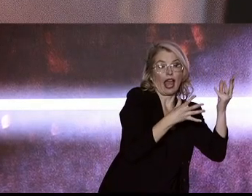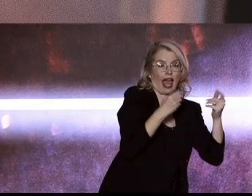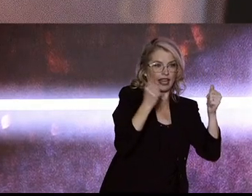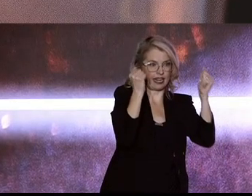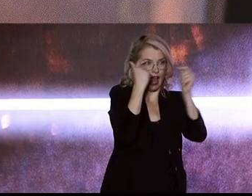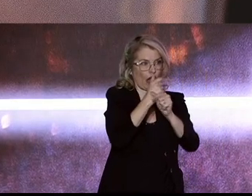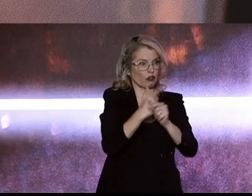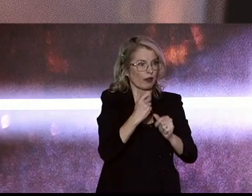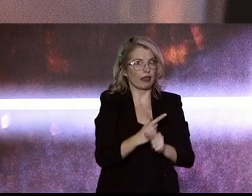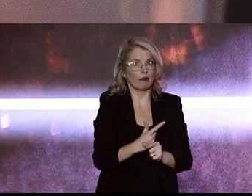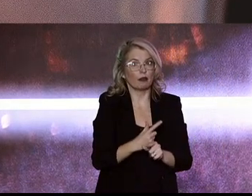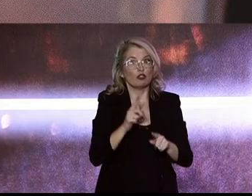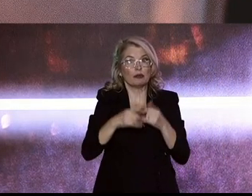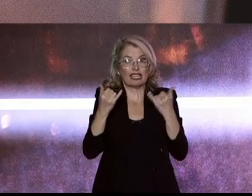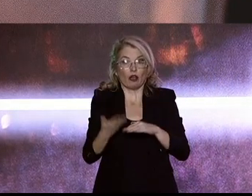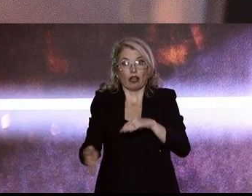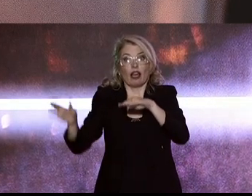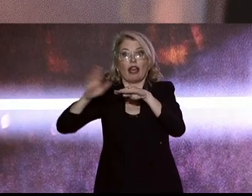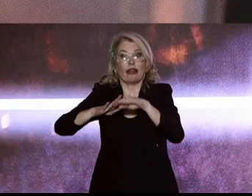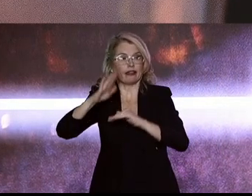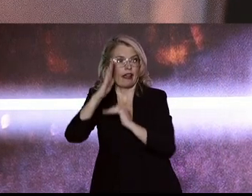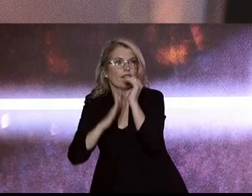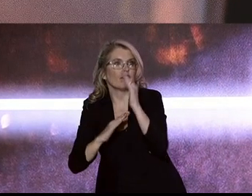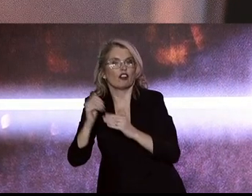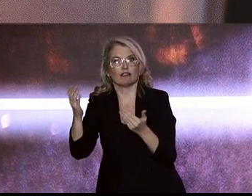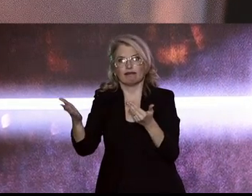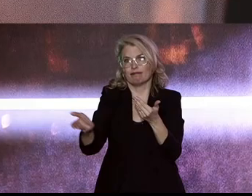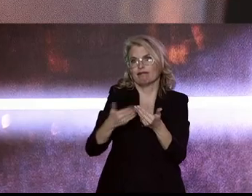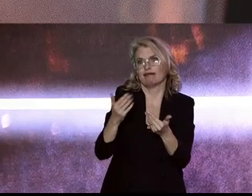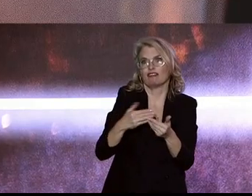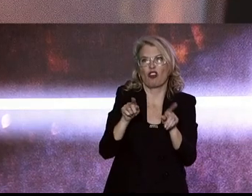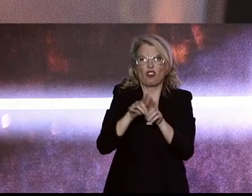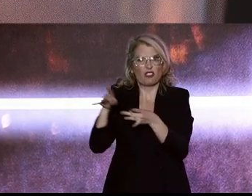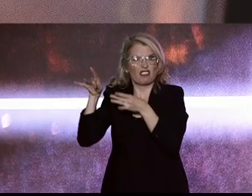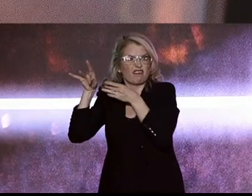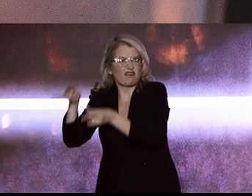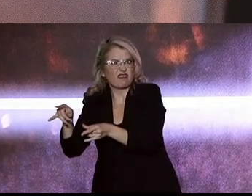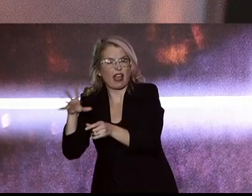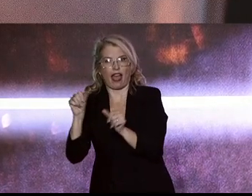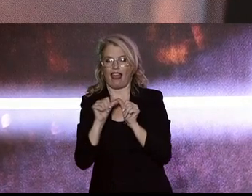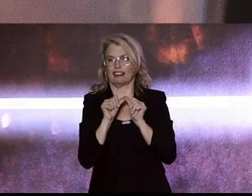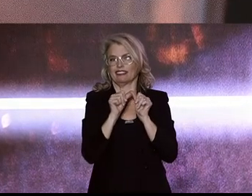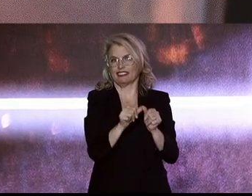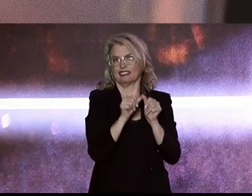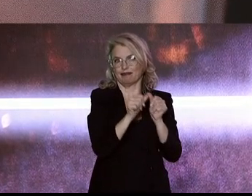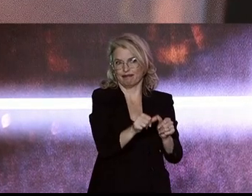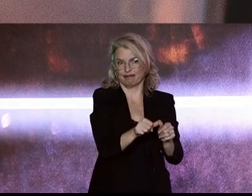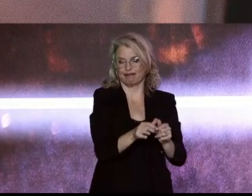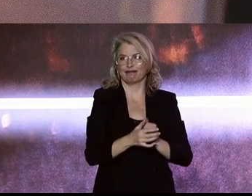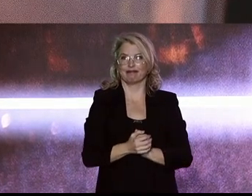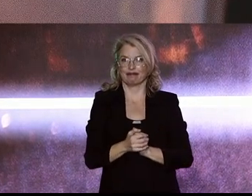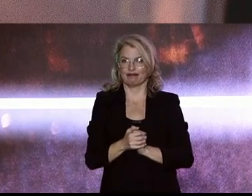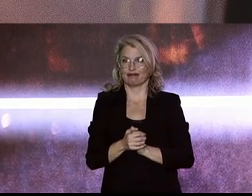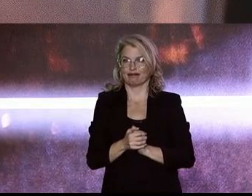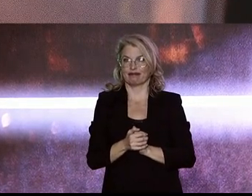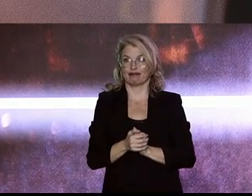algorithms to enhance comfort and convenience, as well as efficiency and